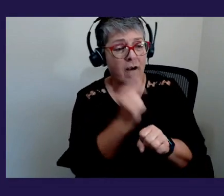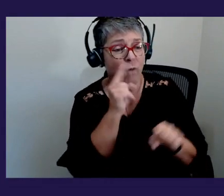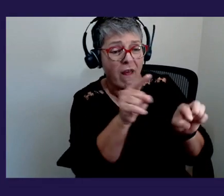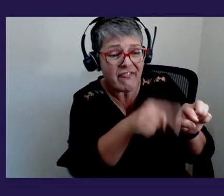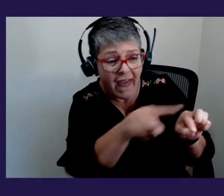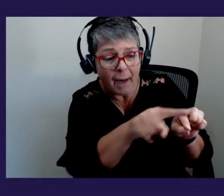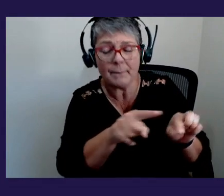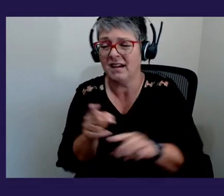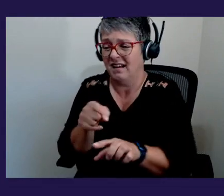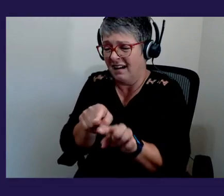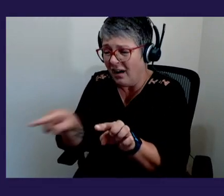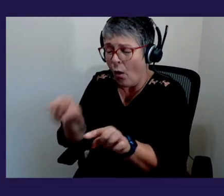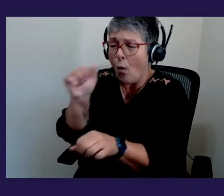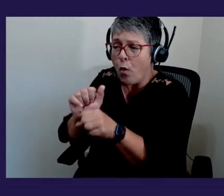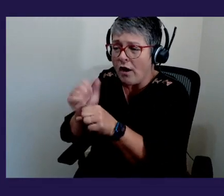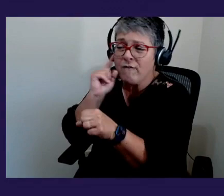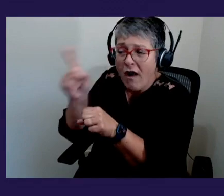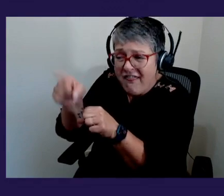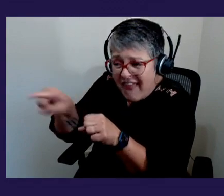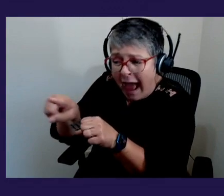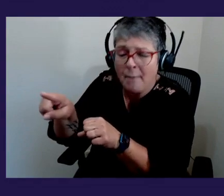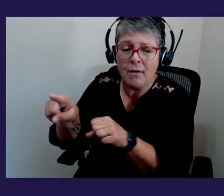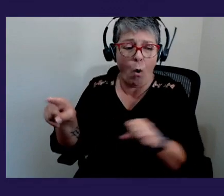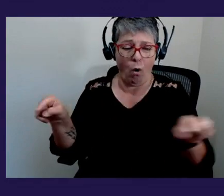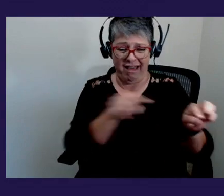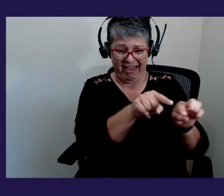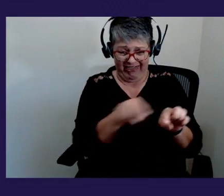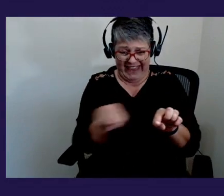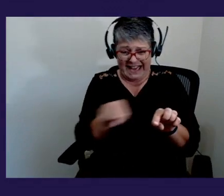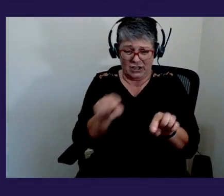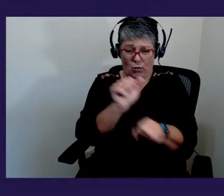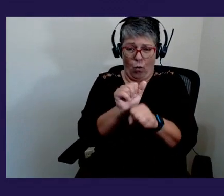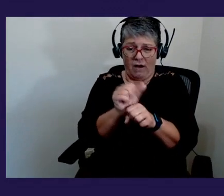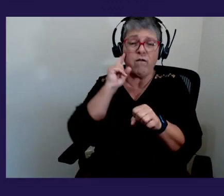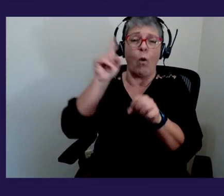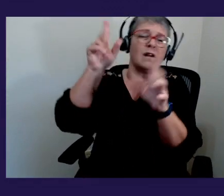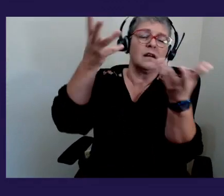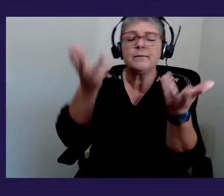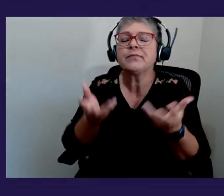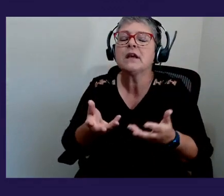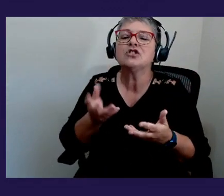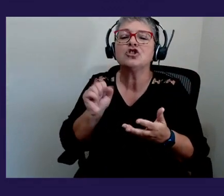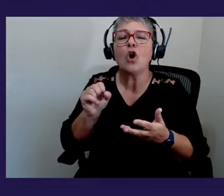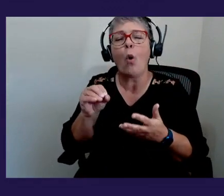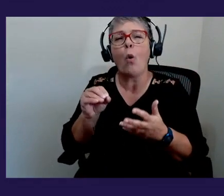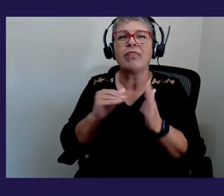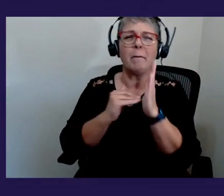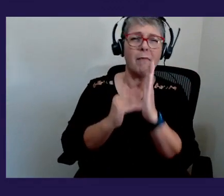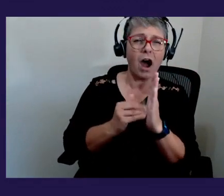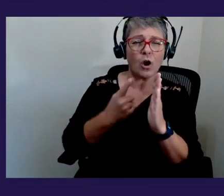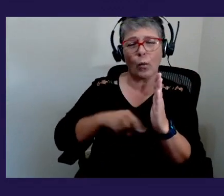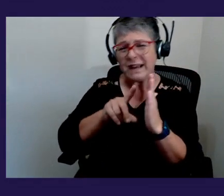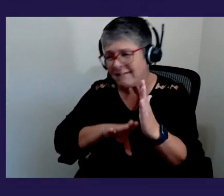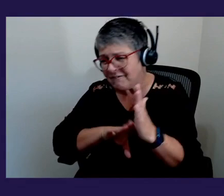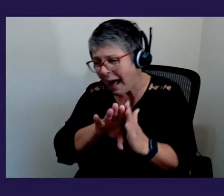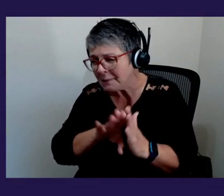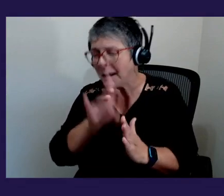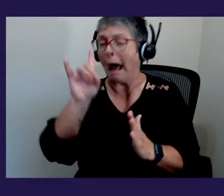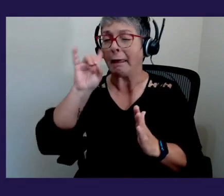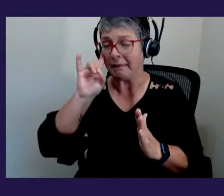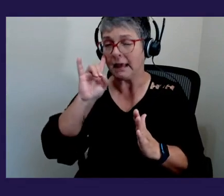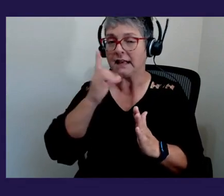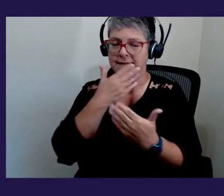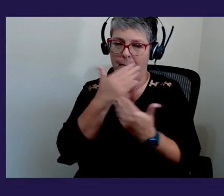that, the model that we developed, I think is the way to sort of move forward and trying to